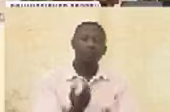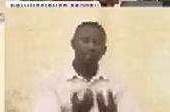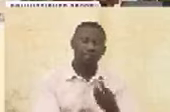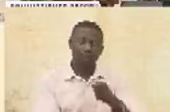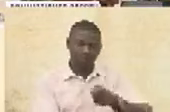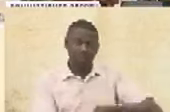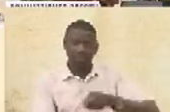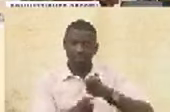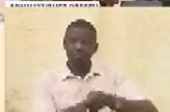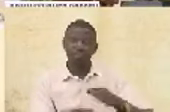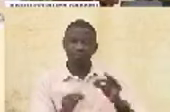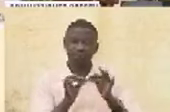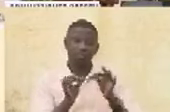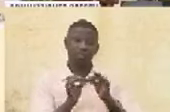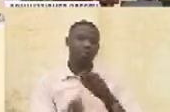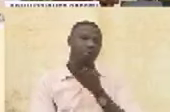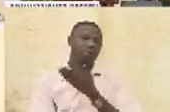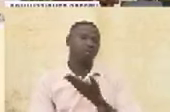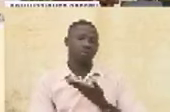I cultivate rice farms.